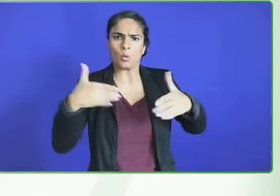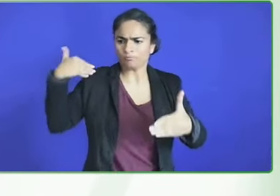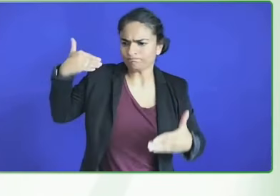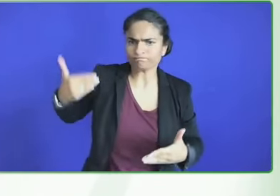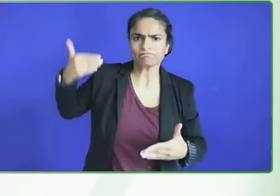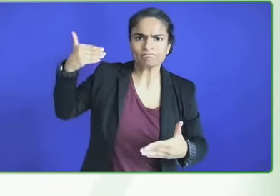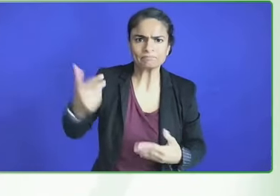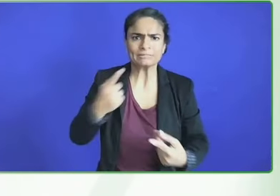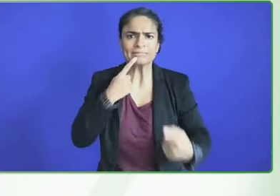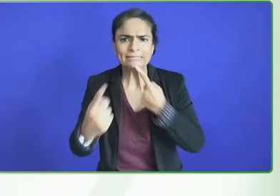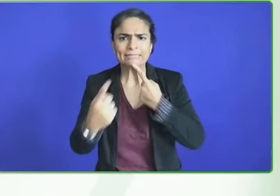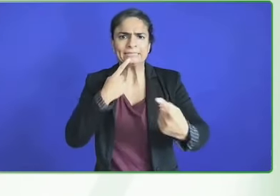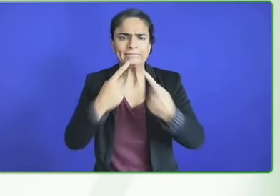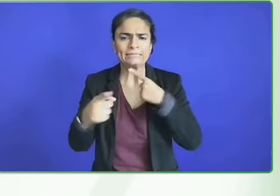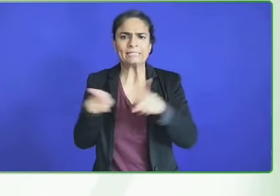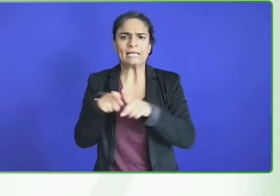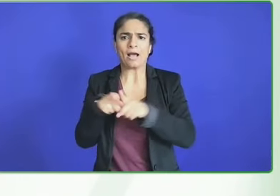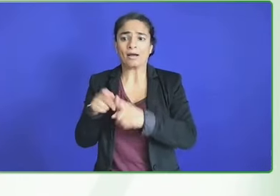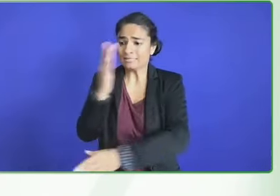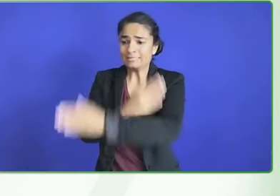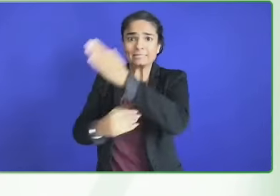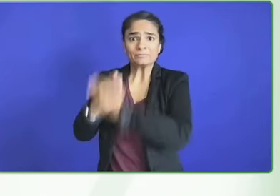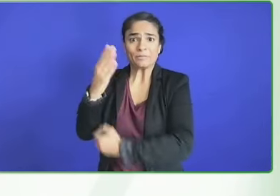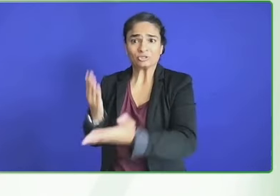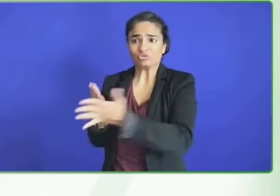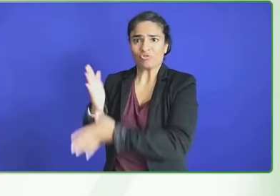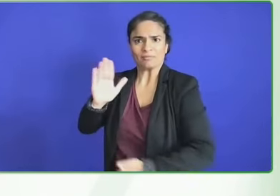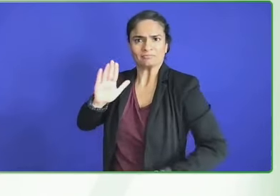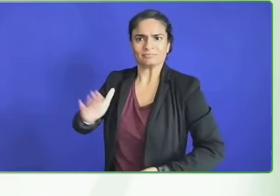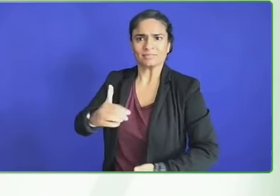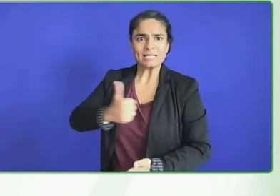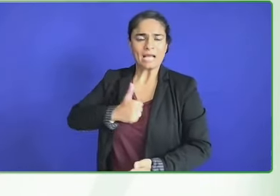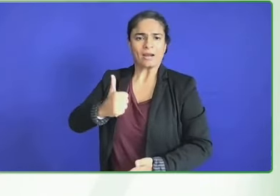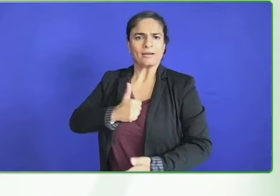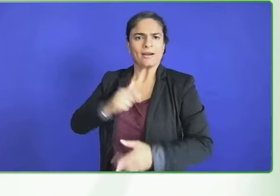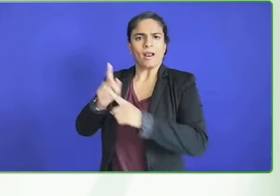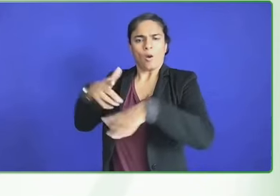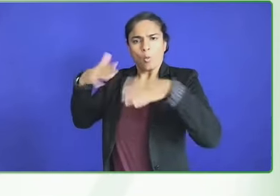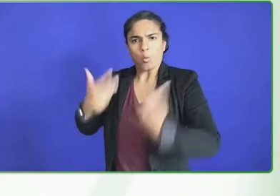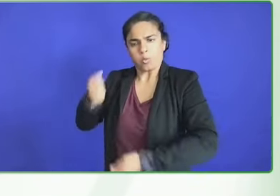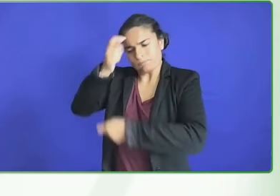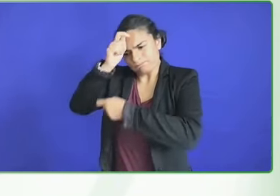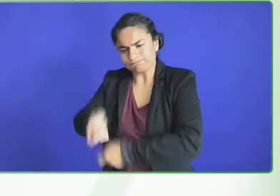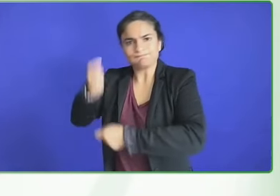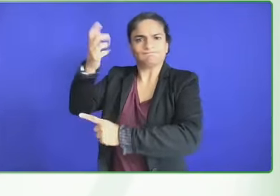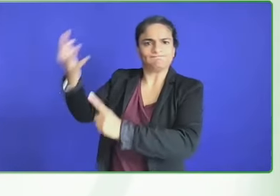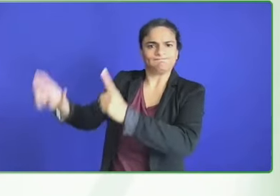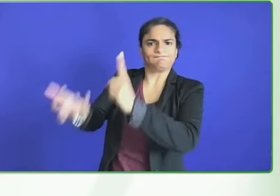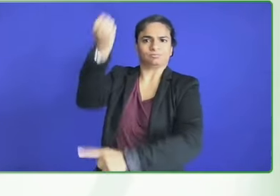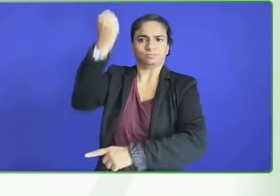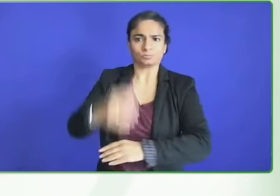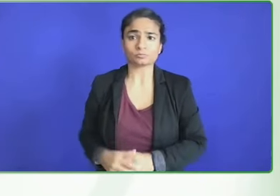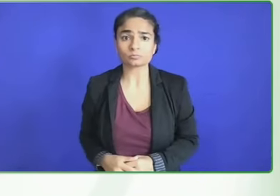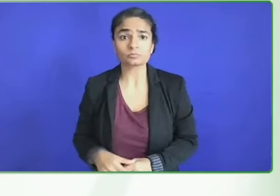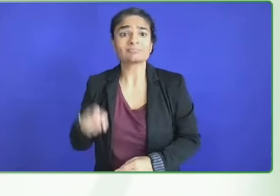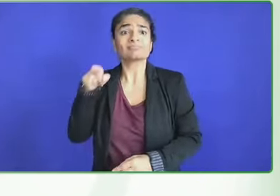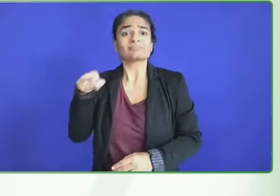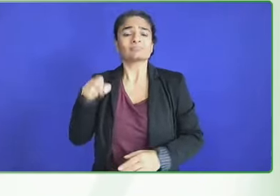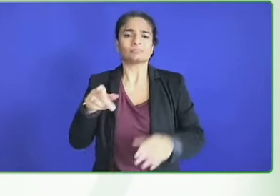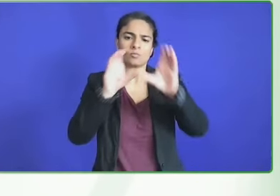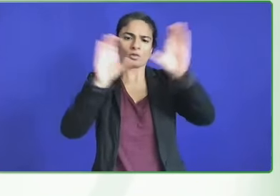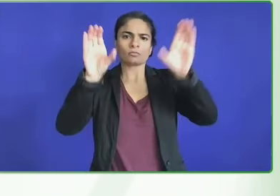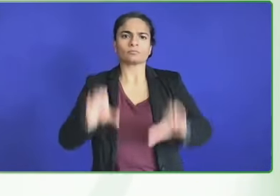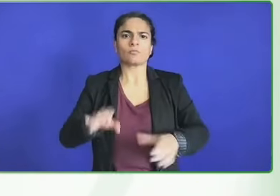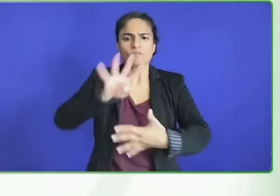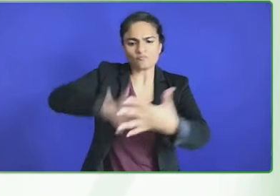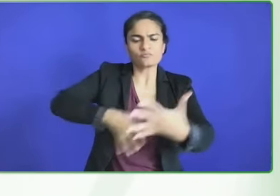Disabilities. The Act is significant because it represents a huge commitment from our government to eliminate barriers proactively,